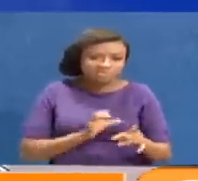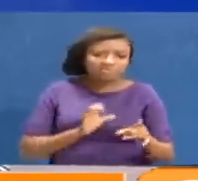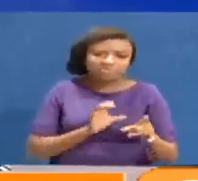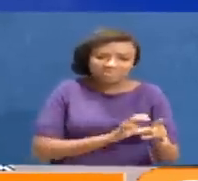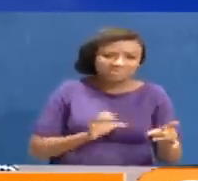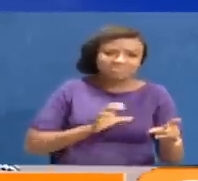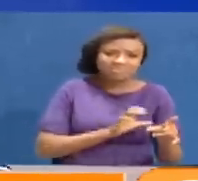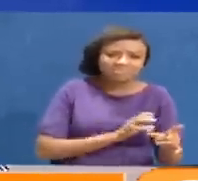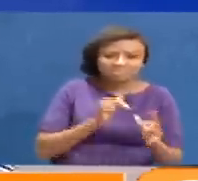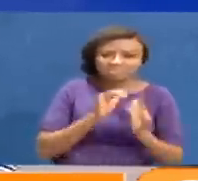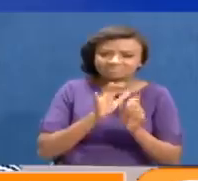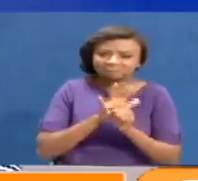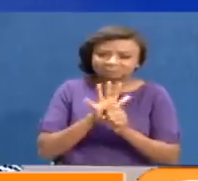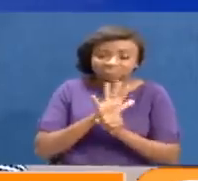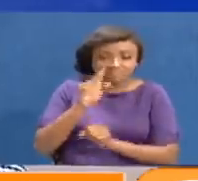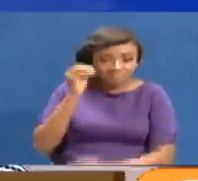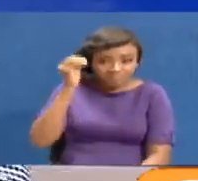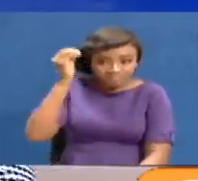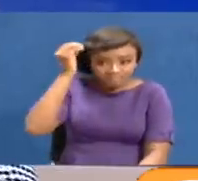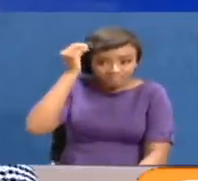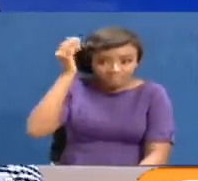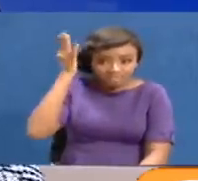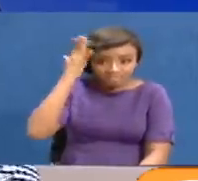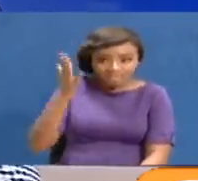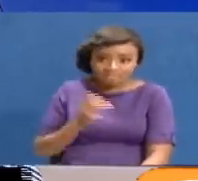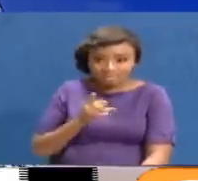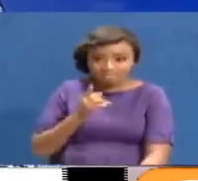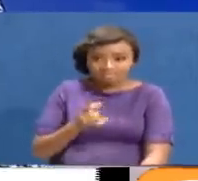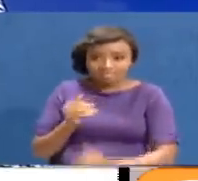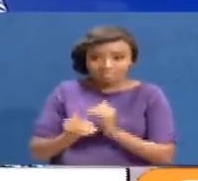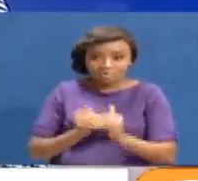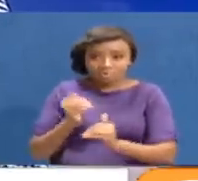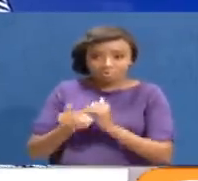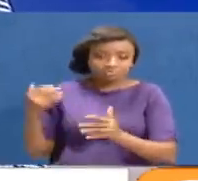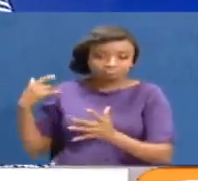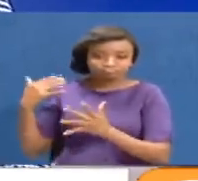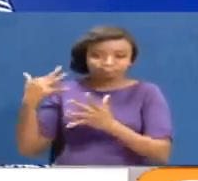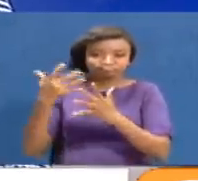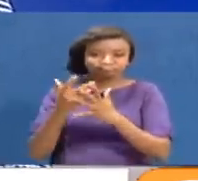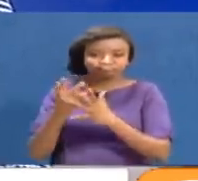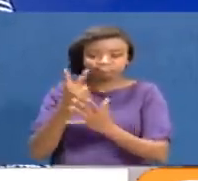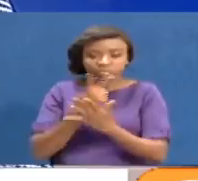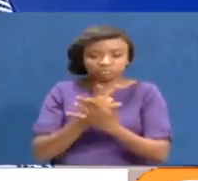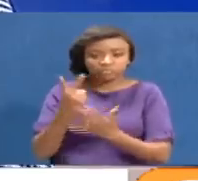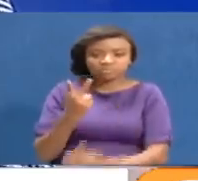committee. Remember, this process has been going on for the last 2 years.